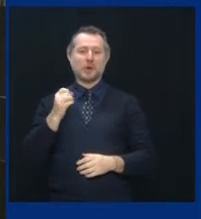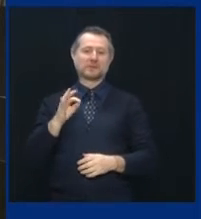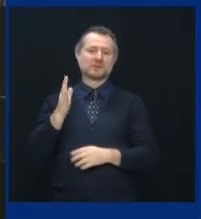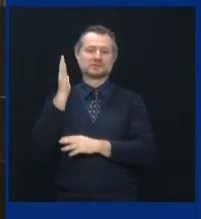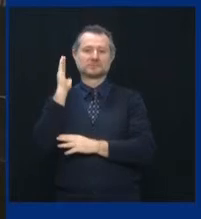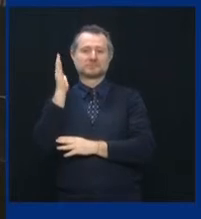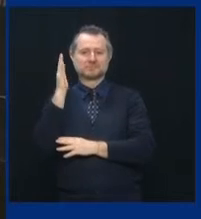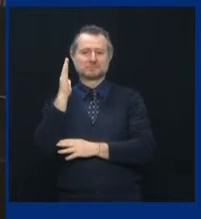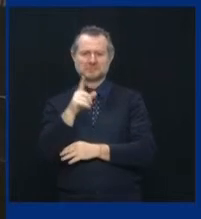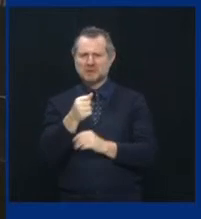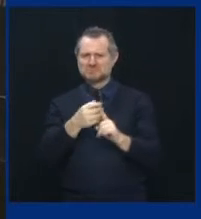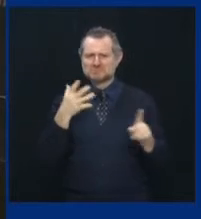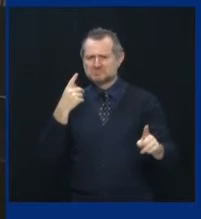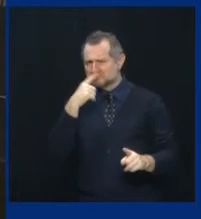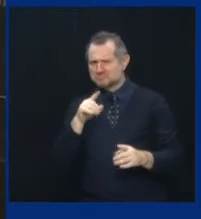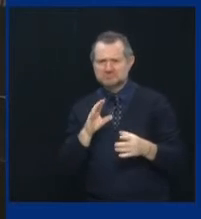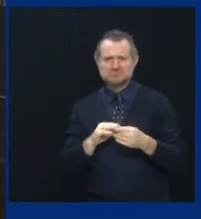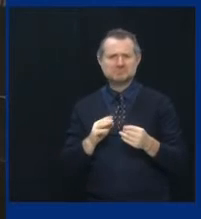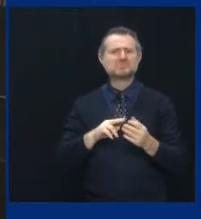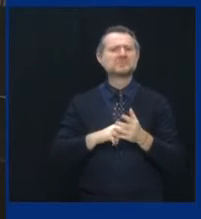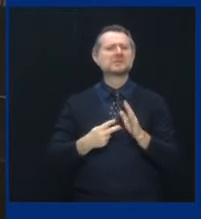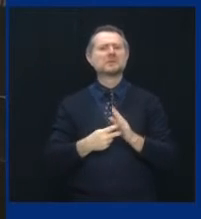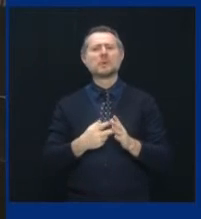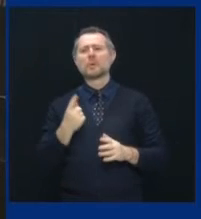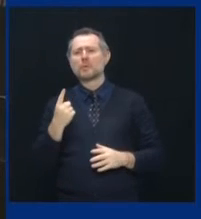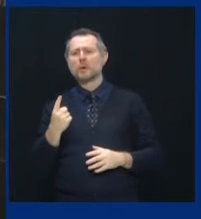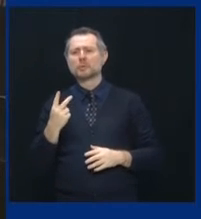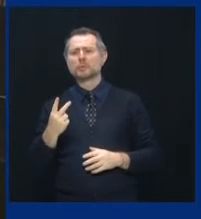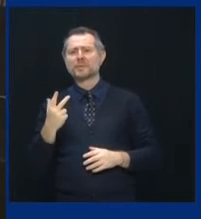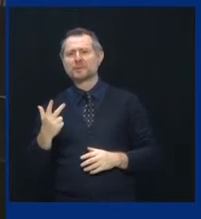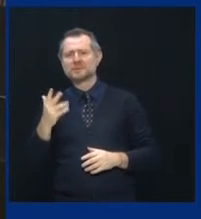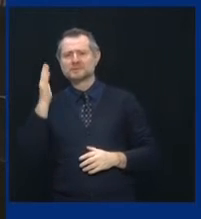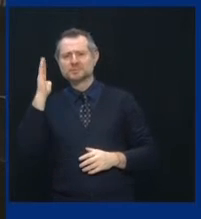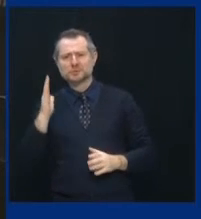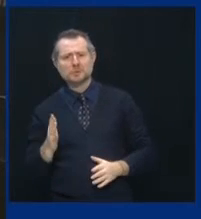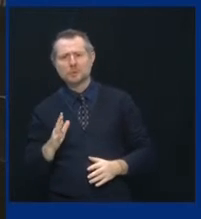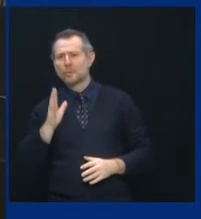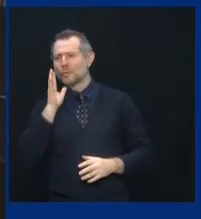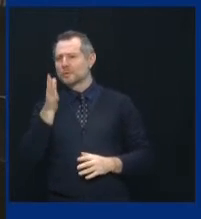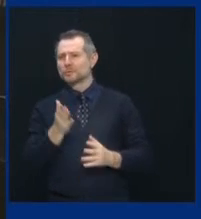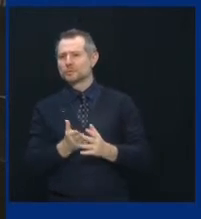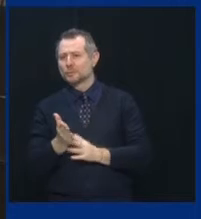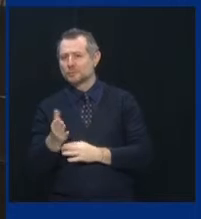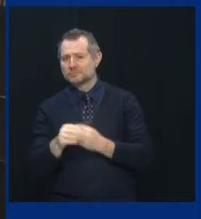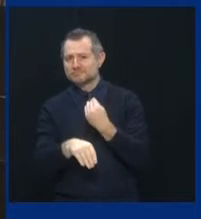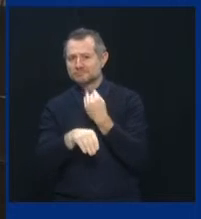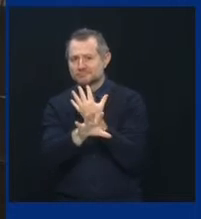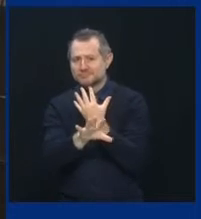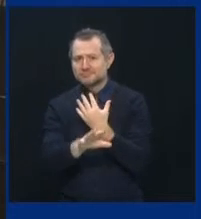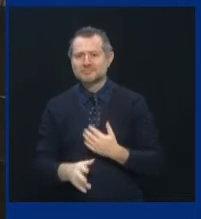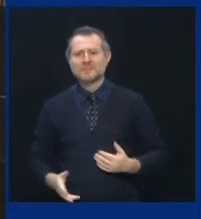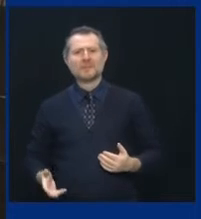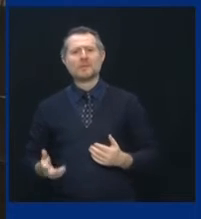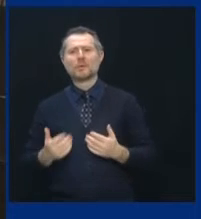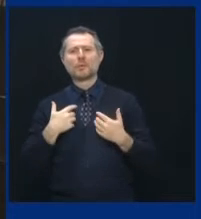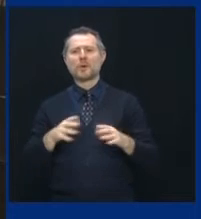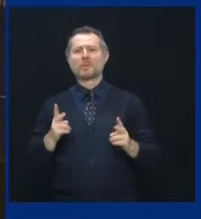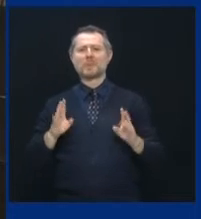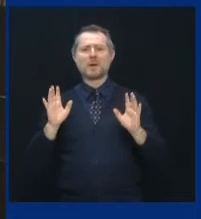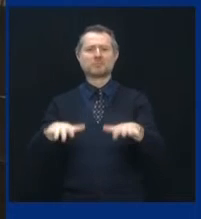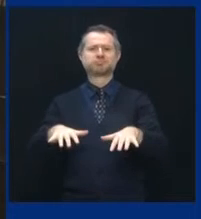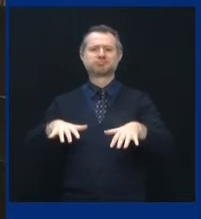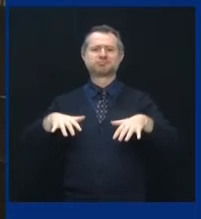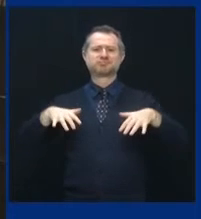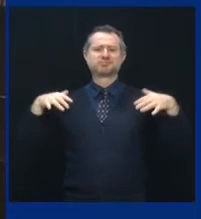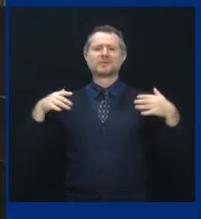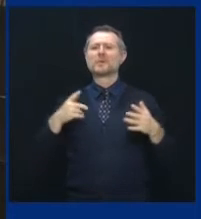Are we looking at more than one speech? Will it be done virtually just because obviously you don't want to have a super spreader event? What are we looking at for